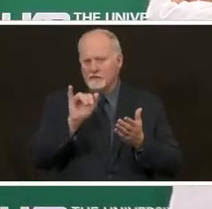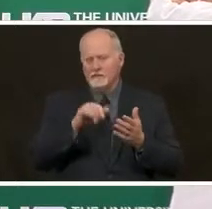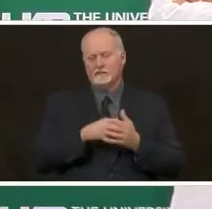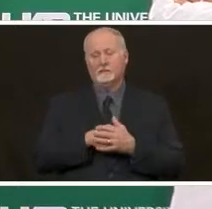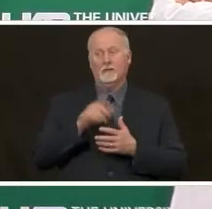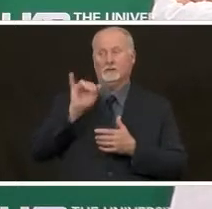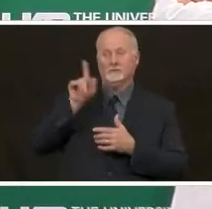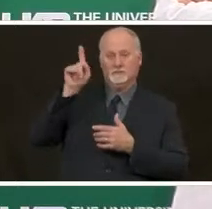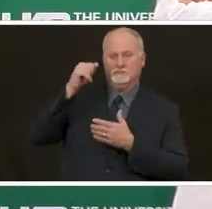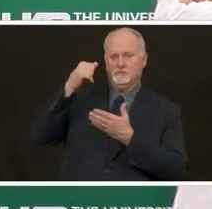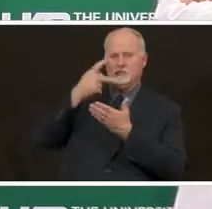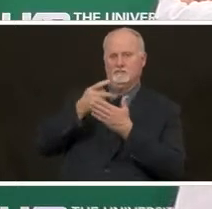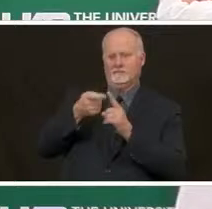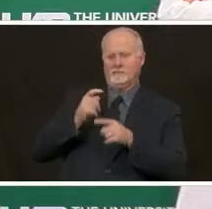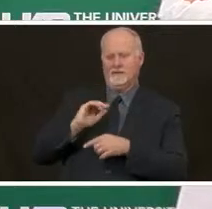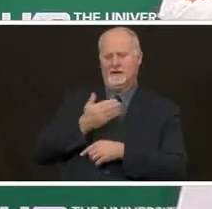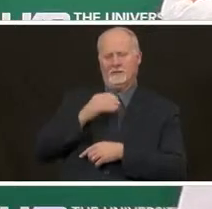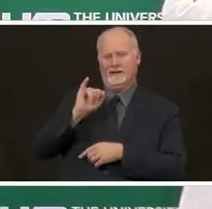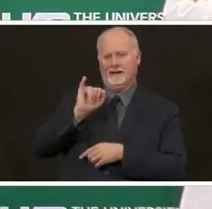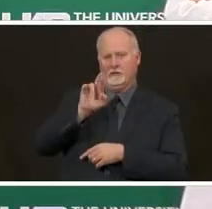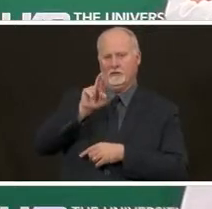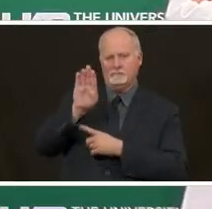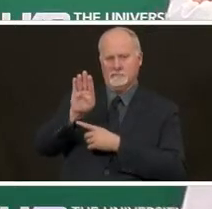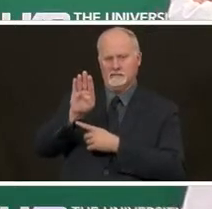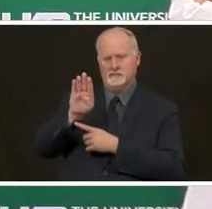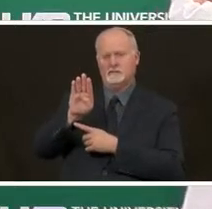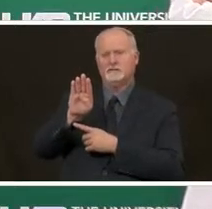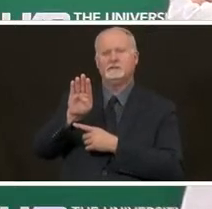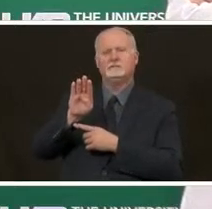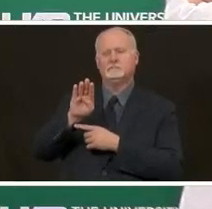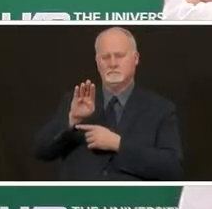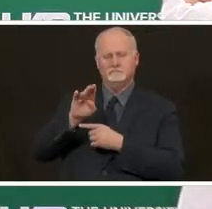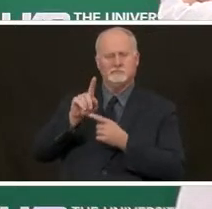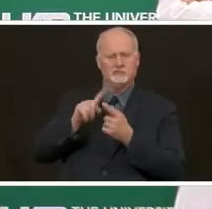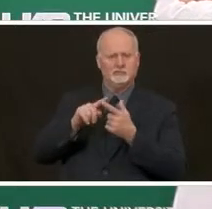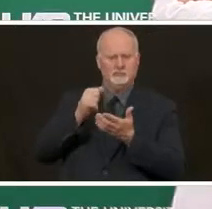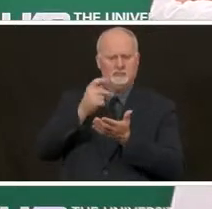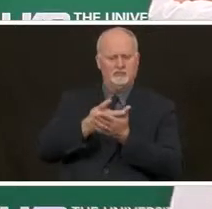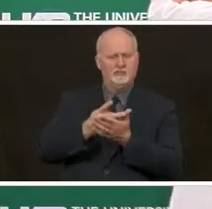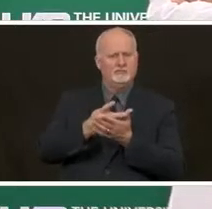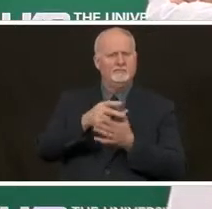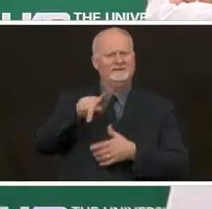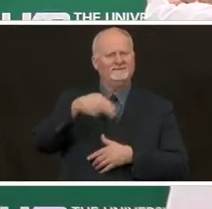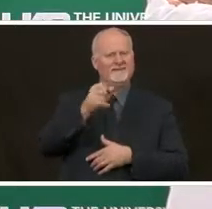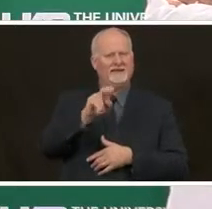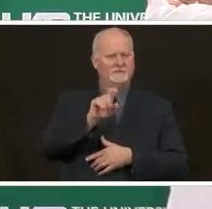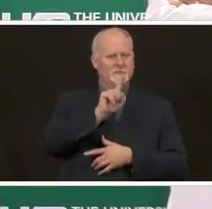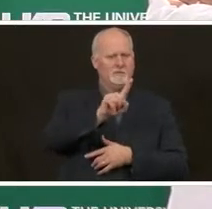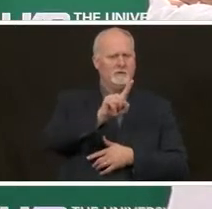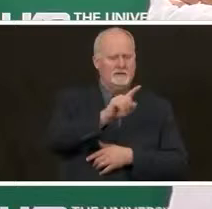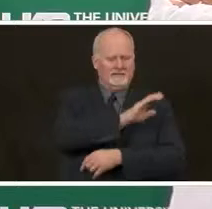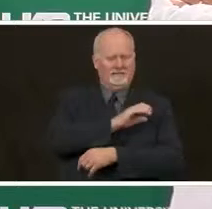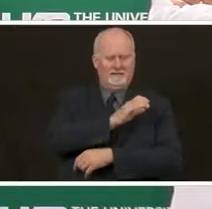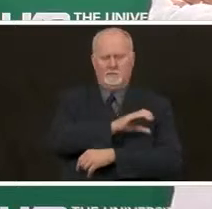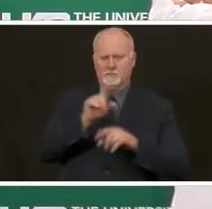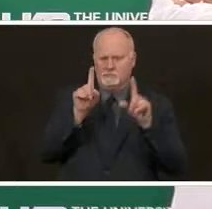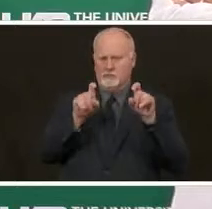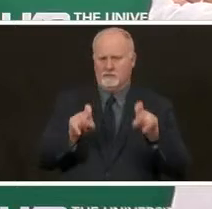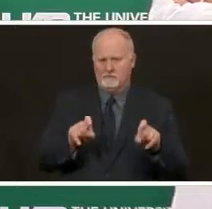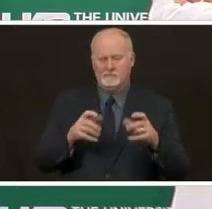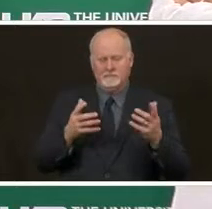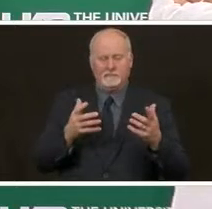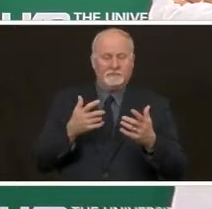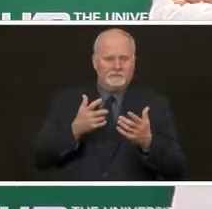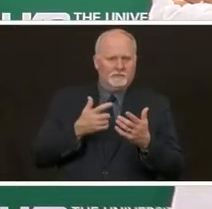receive approval from our IRB to move forward with a phase 1 clinical trial. We are very hopeful that we